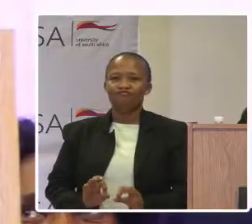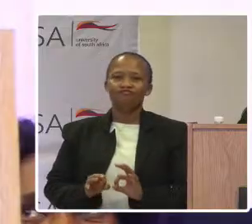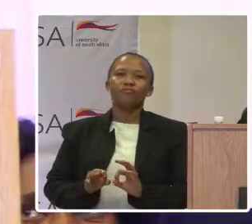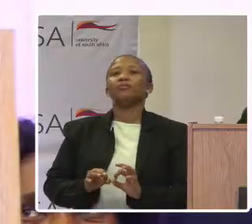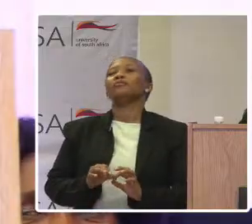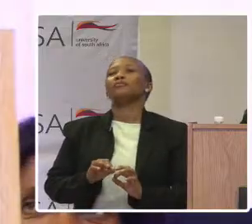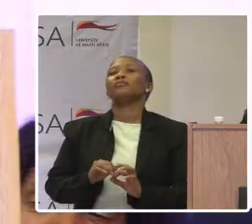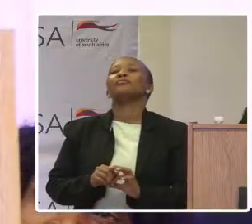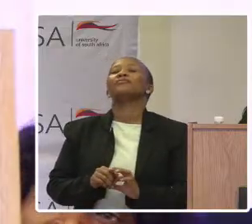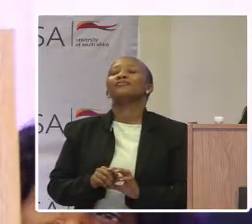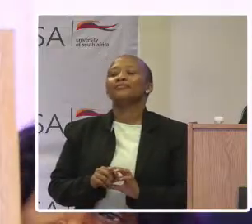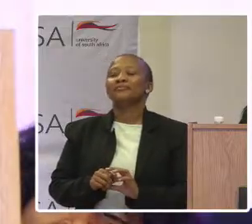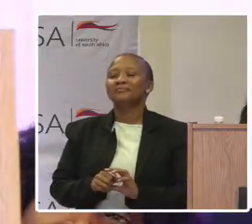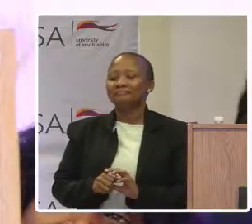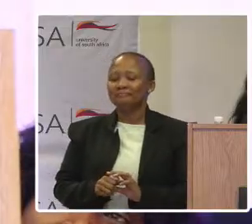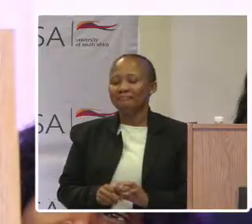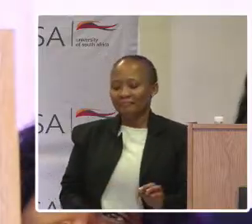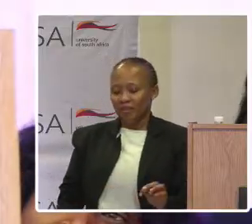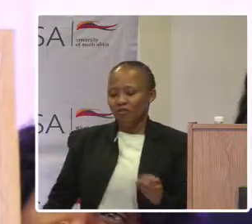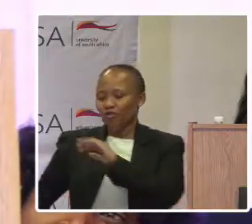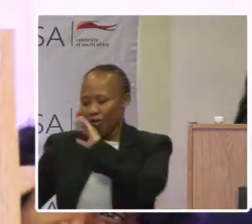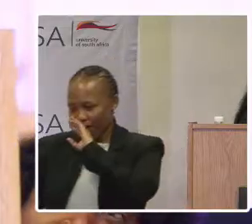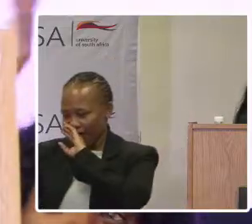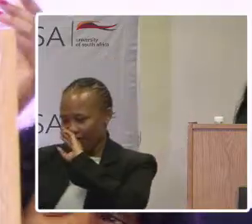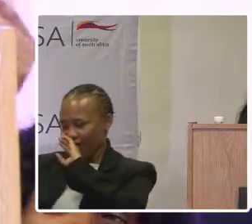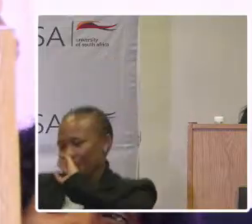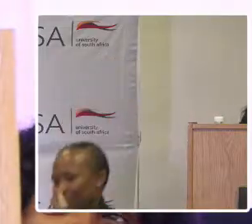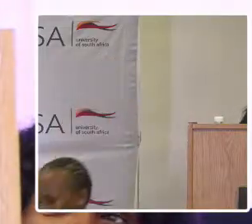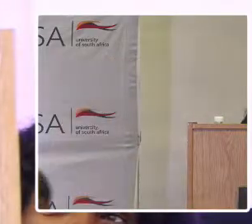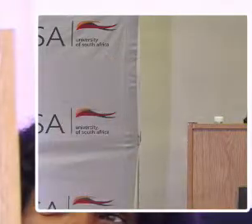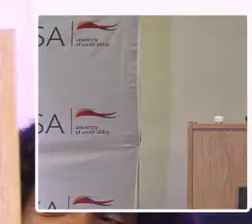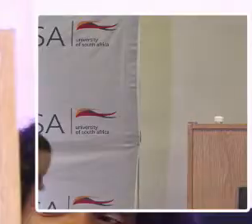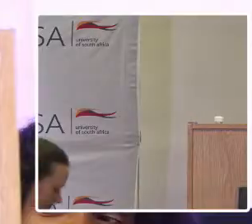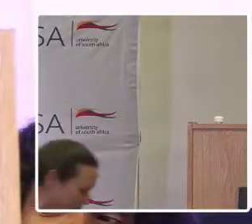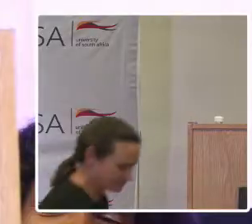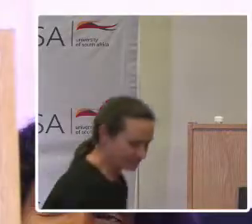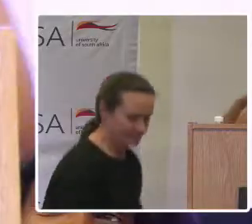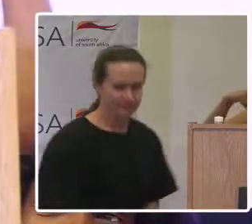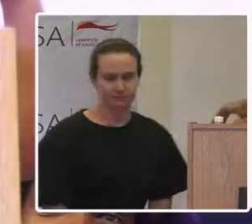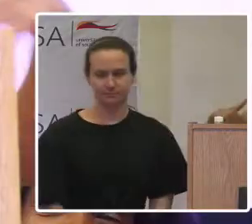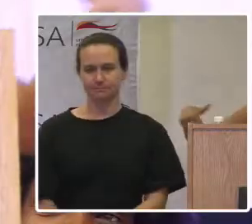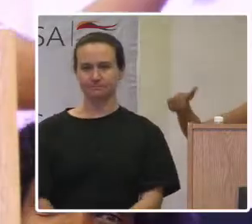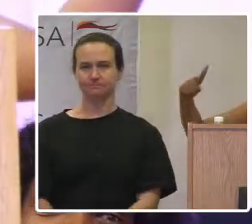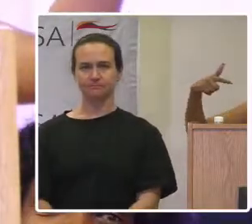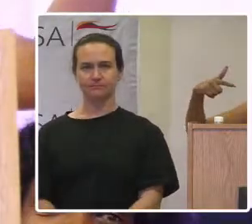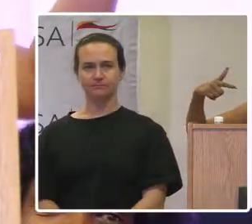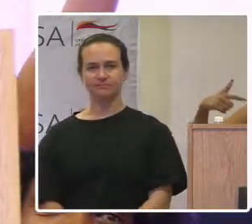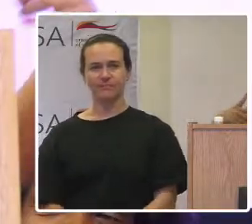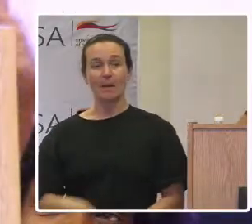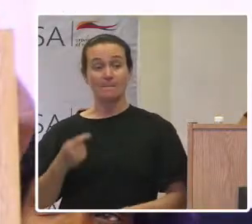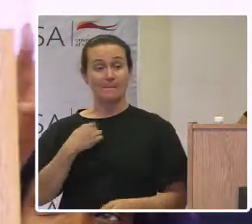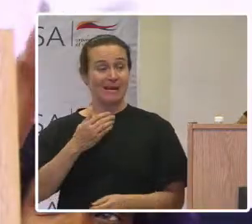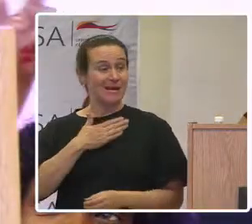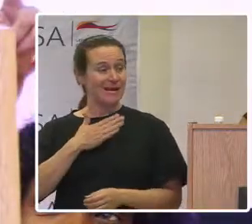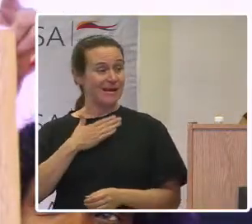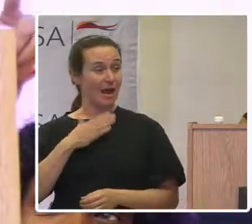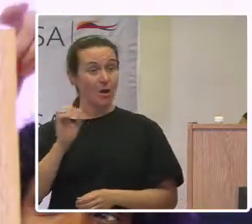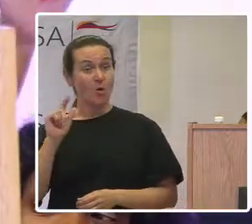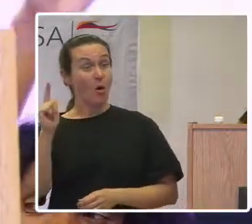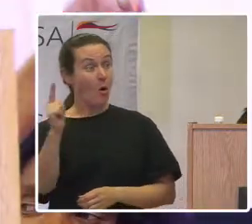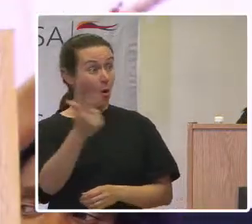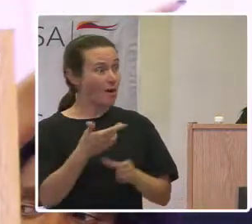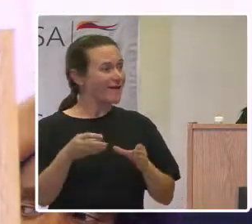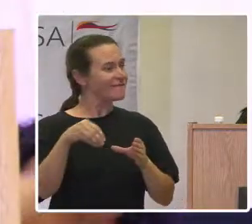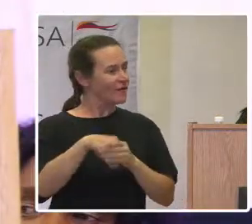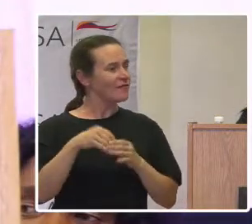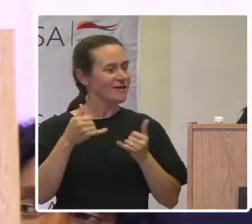AI, actually I'll get to it, because we're going to have this. I just like that everyone was involved and now everyone is aware. There is